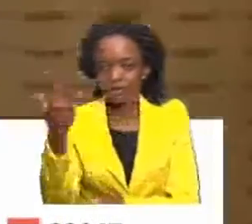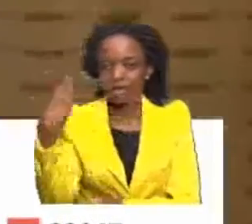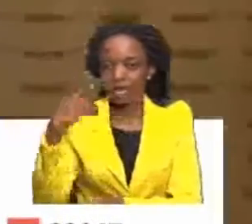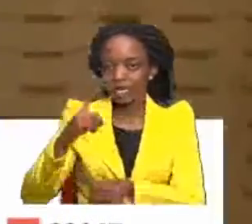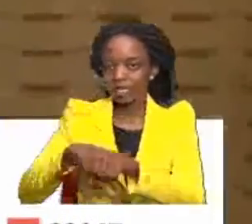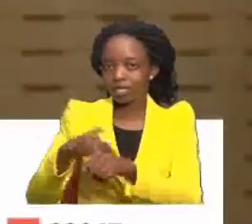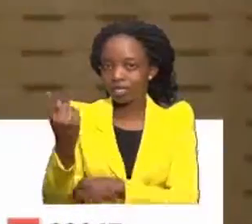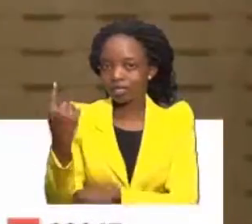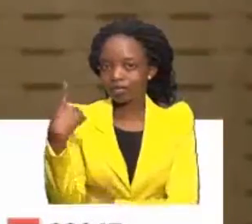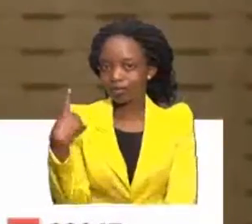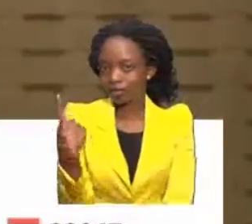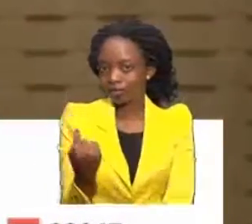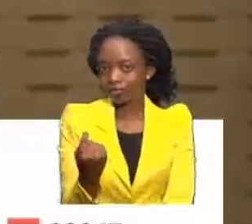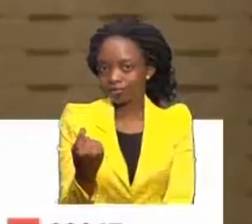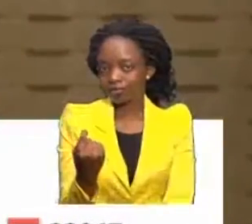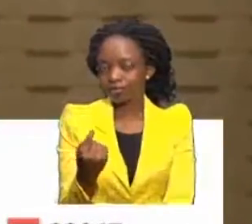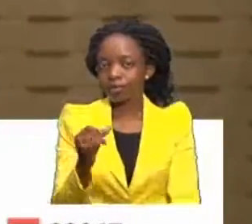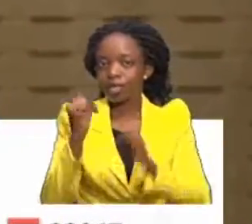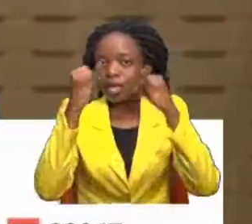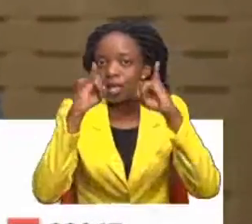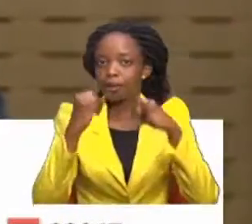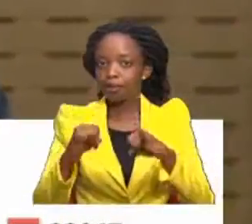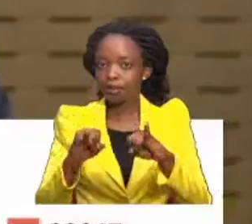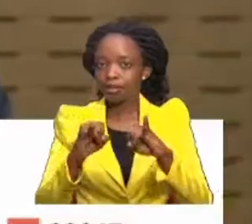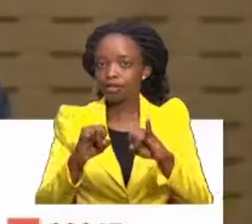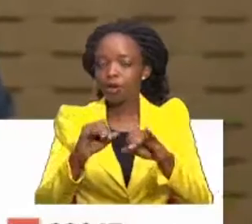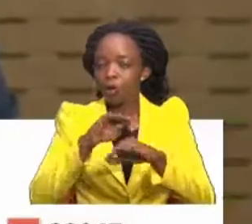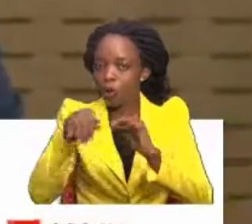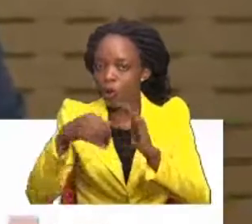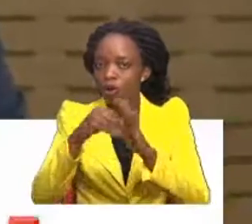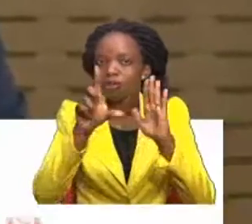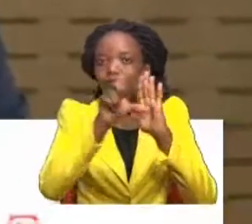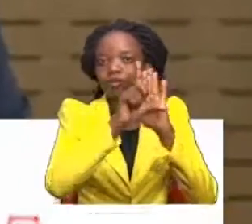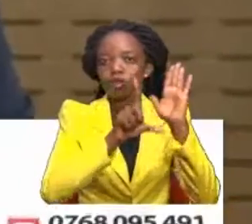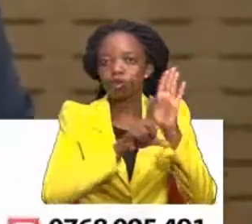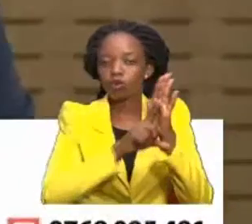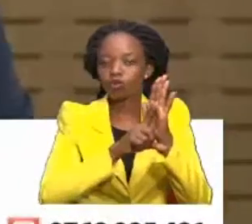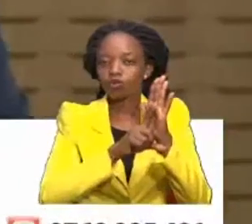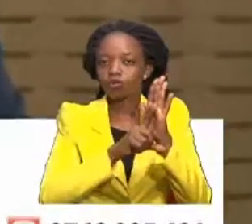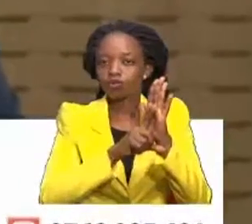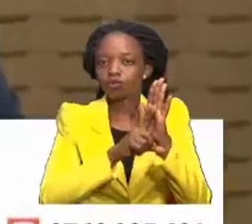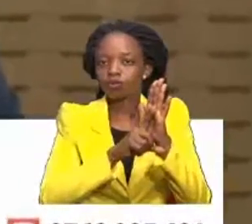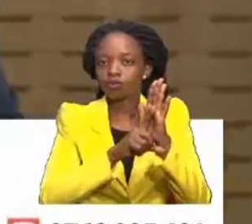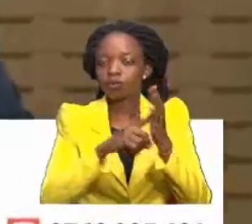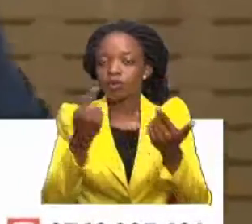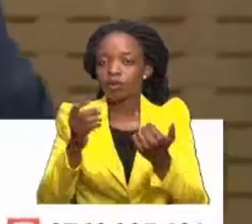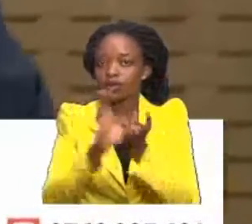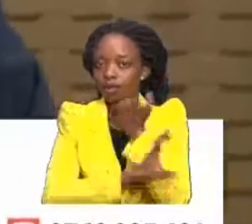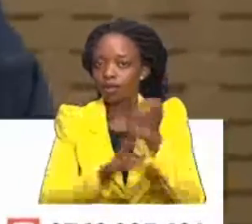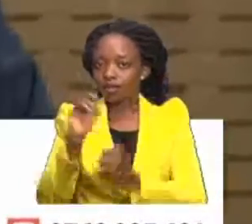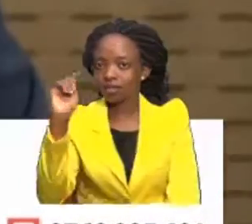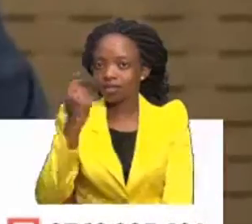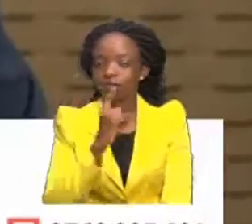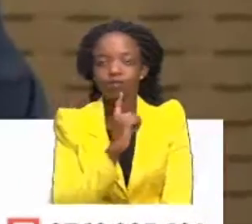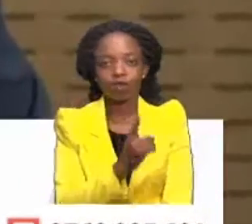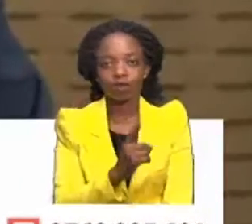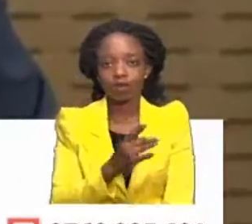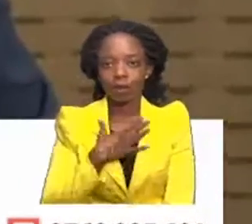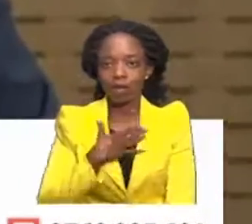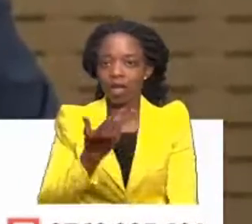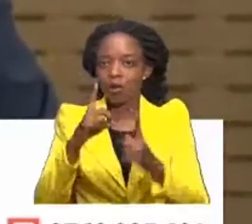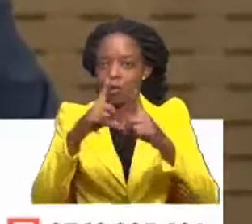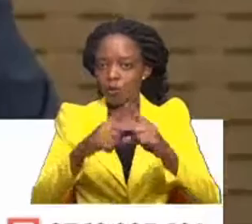couple of days in implementing and enforcing all the regulations that are set forth by the Republic of Kenya. In my